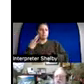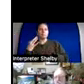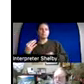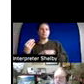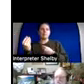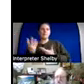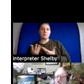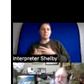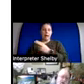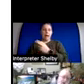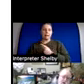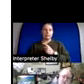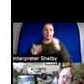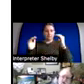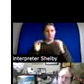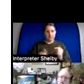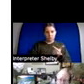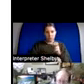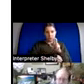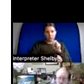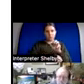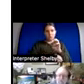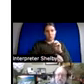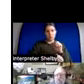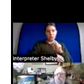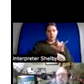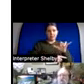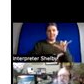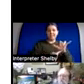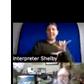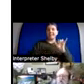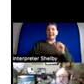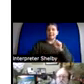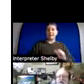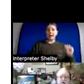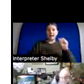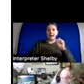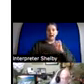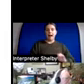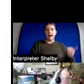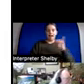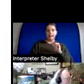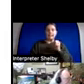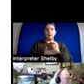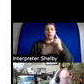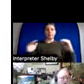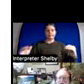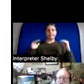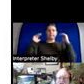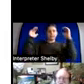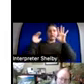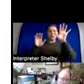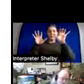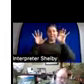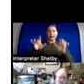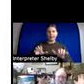artificial intelligence to help you write better you know to write in a more grammatical way i